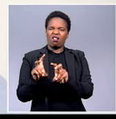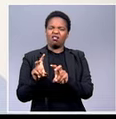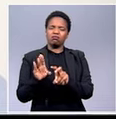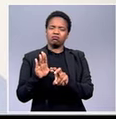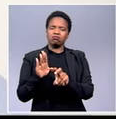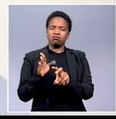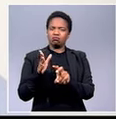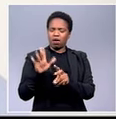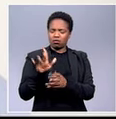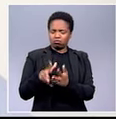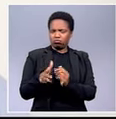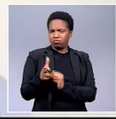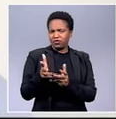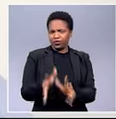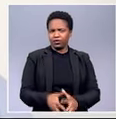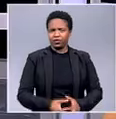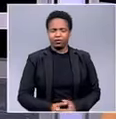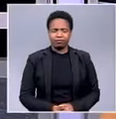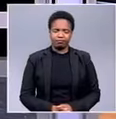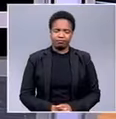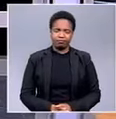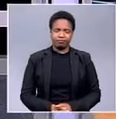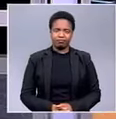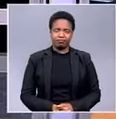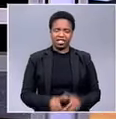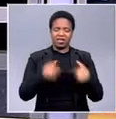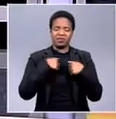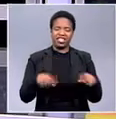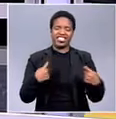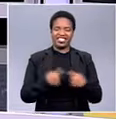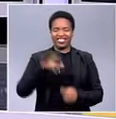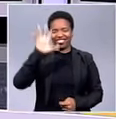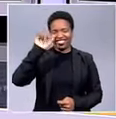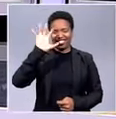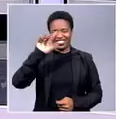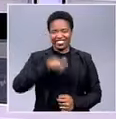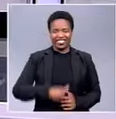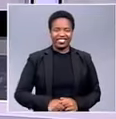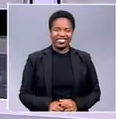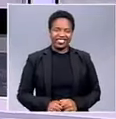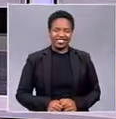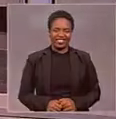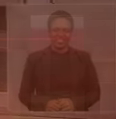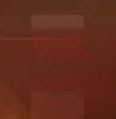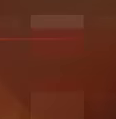was all above board. From me and the team, it's a very good night.